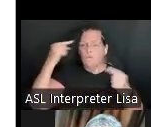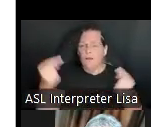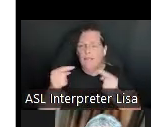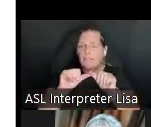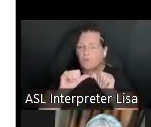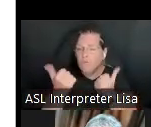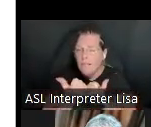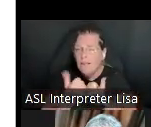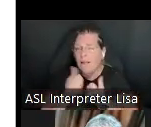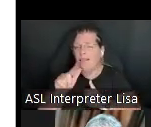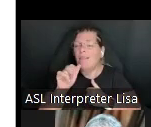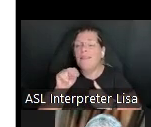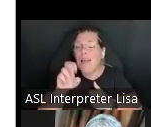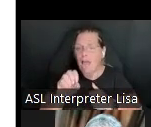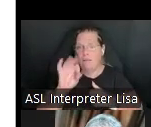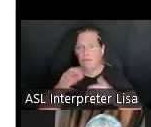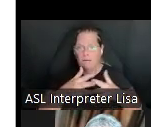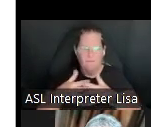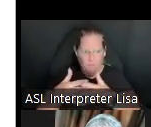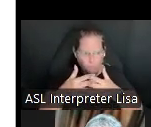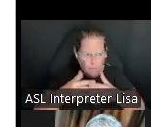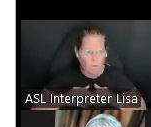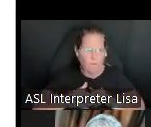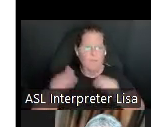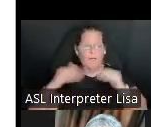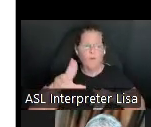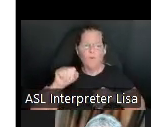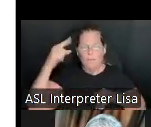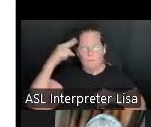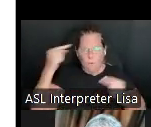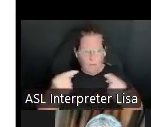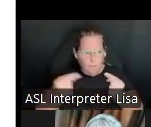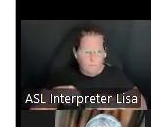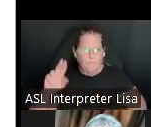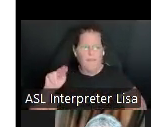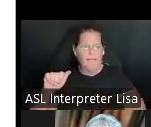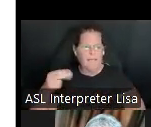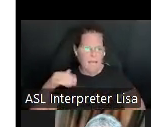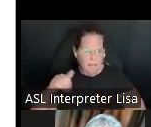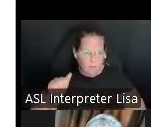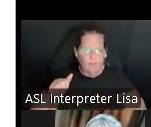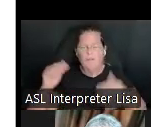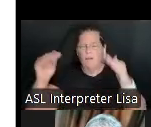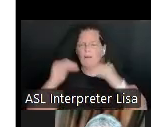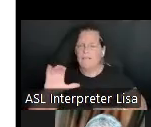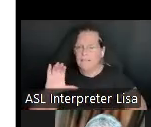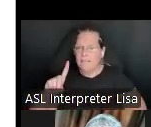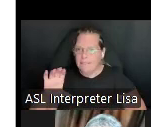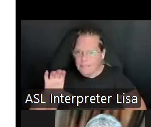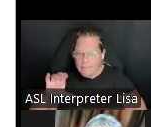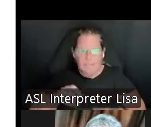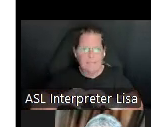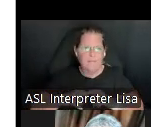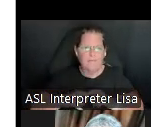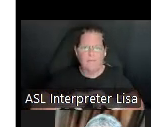and the U.S. Brain Injury Alliance, NASIA, as well as the CDC. You can